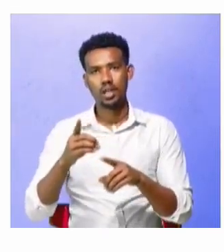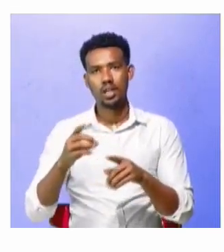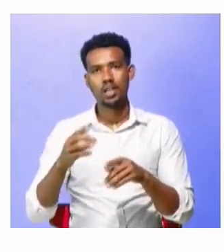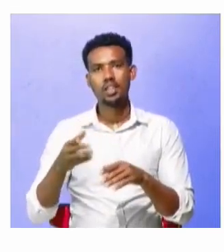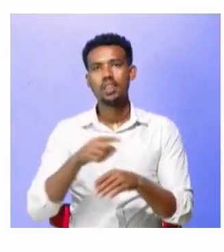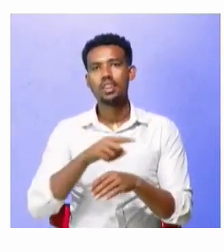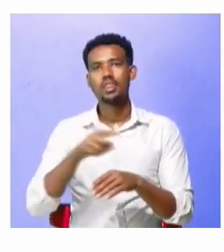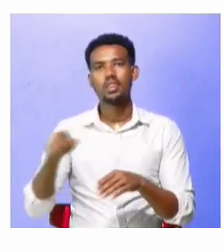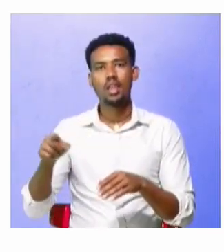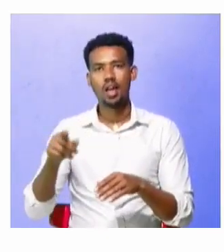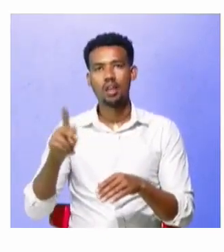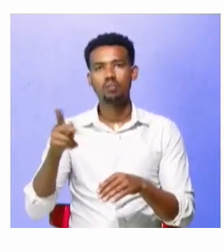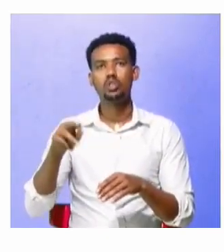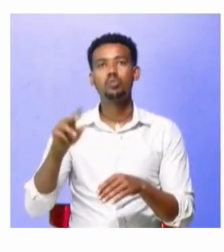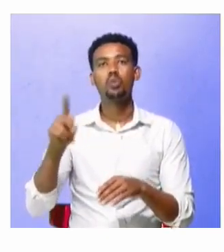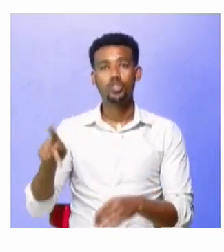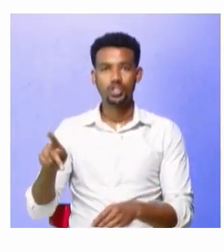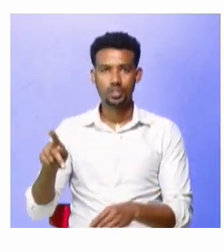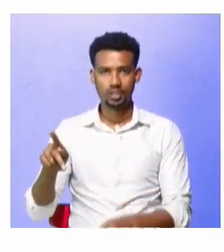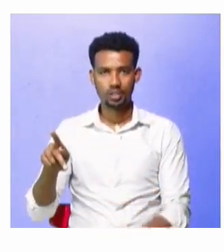prepositions